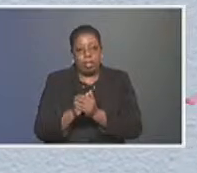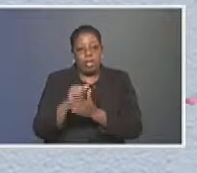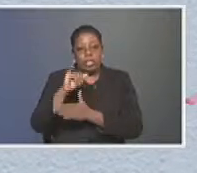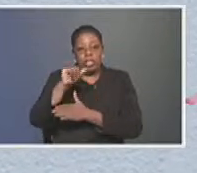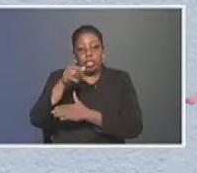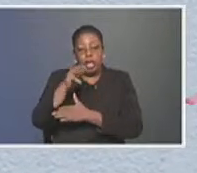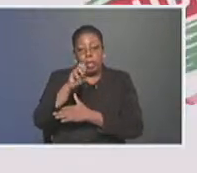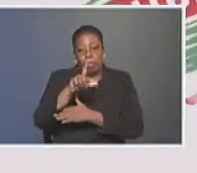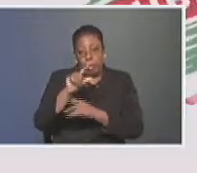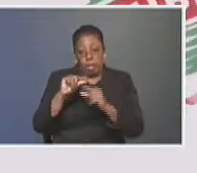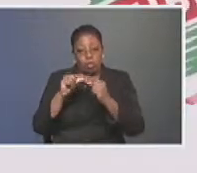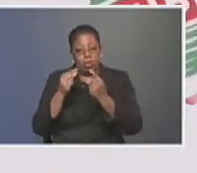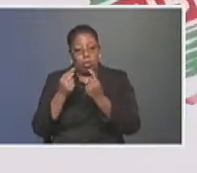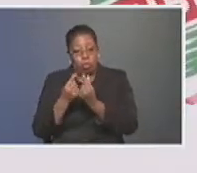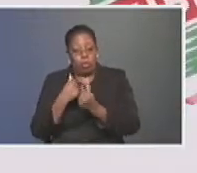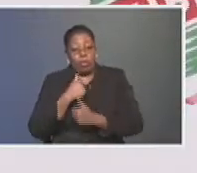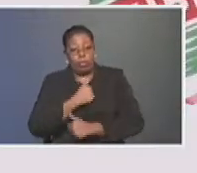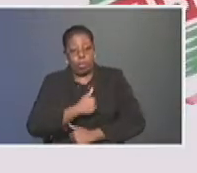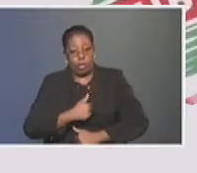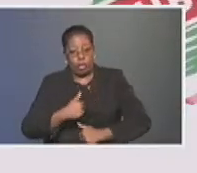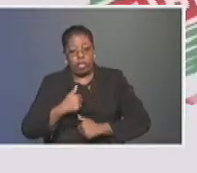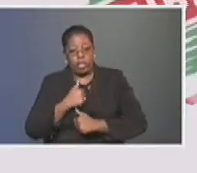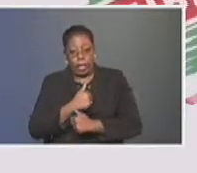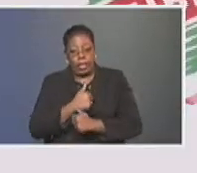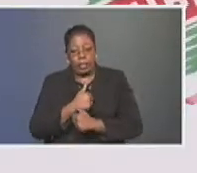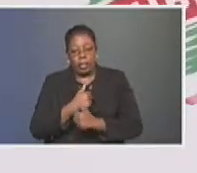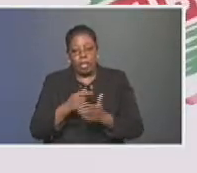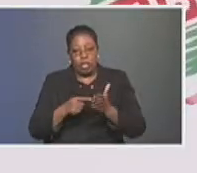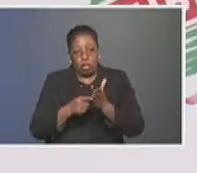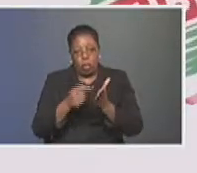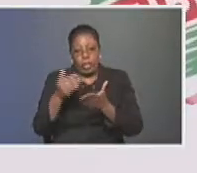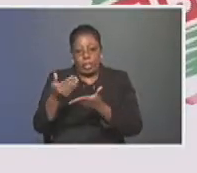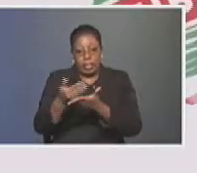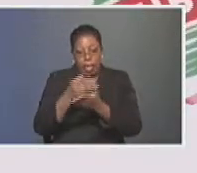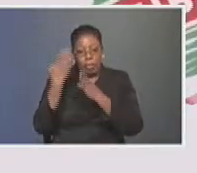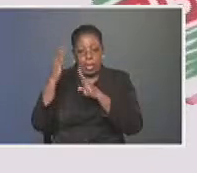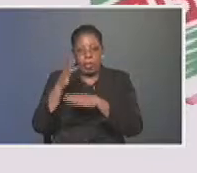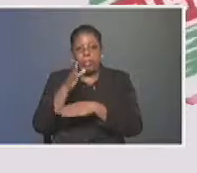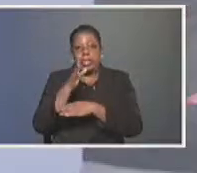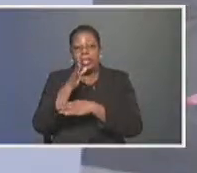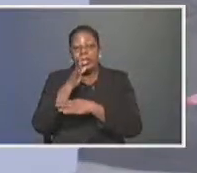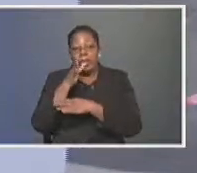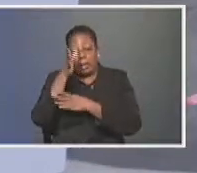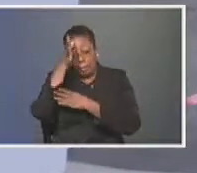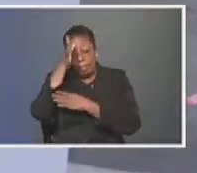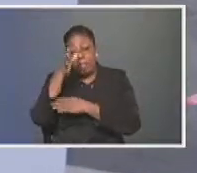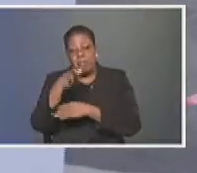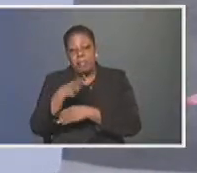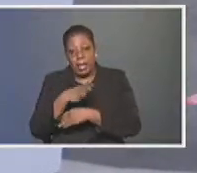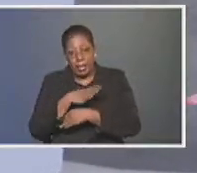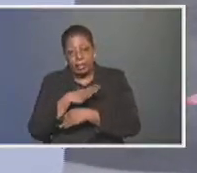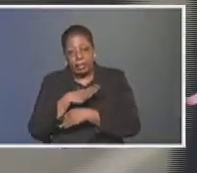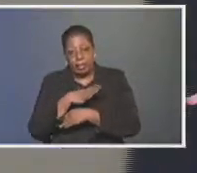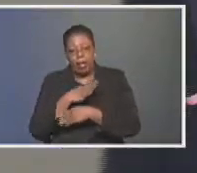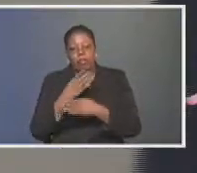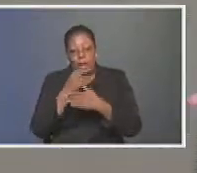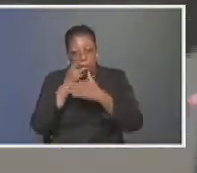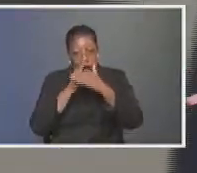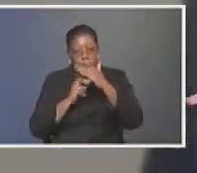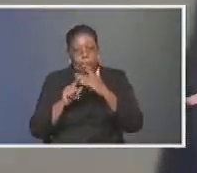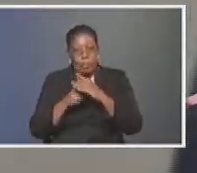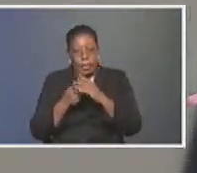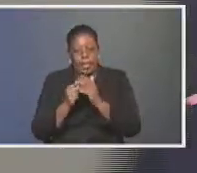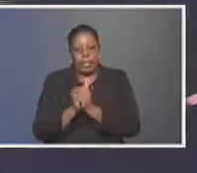Group appreciate the confidence shown in a couple of Bahamian men from humble beginnings. More than a fill-up, the superstation